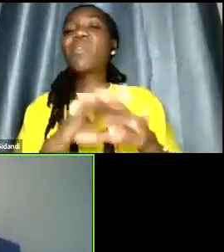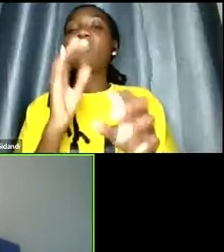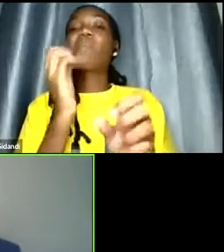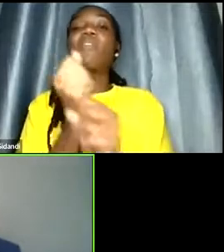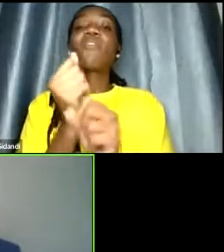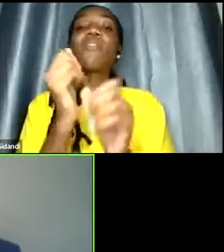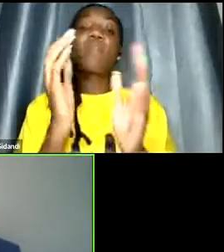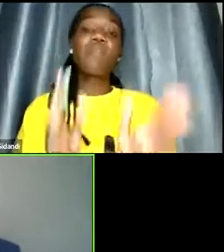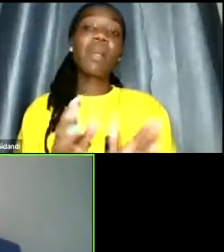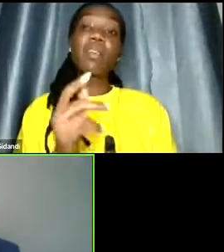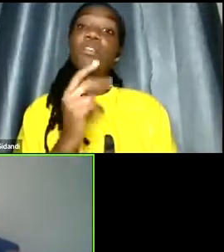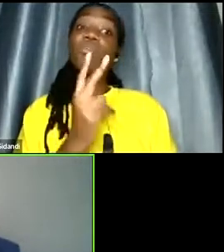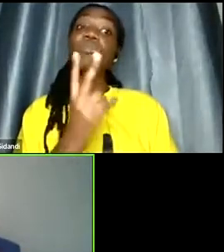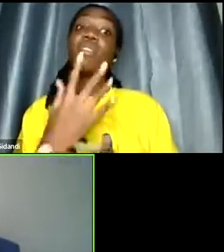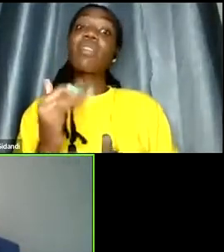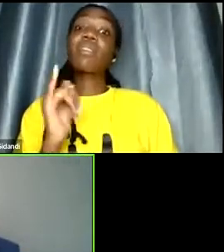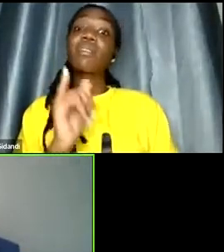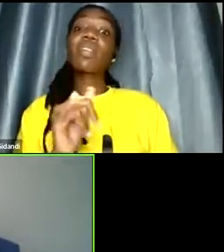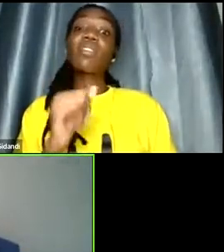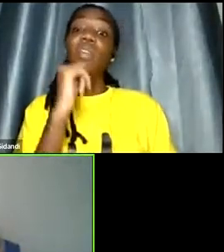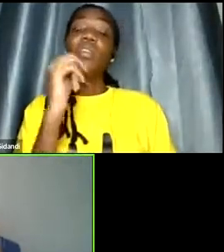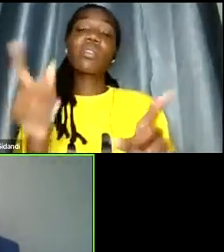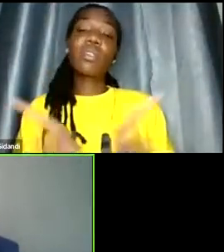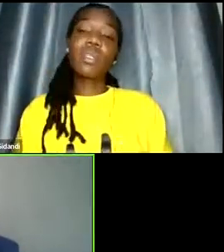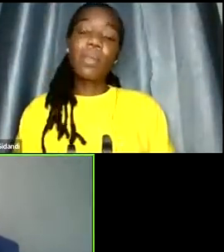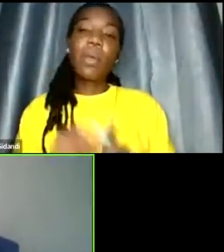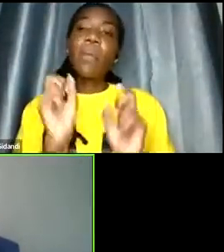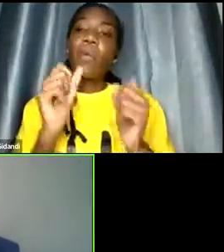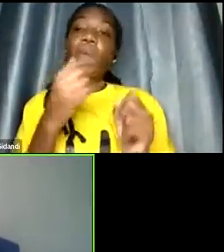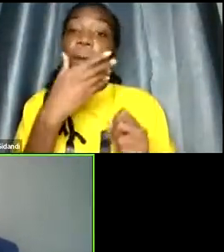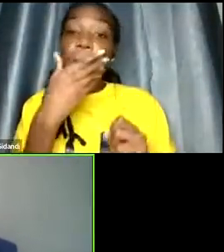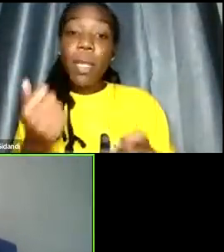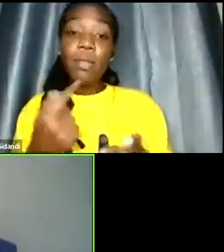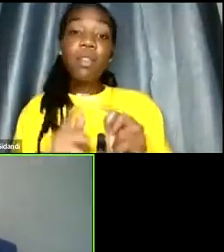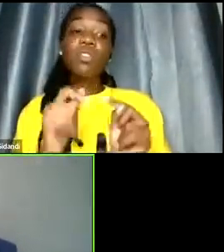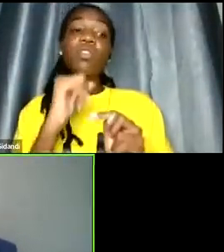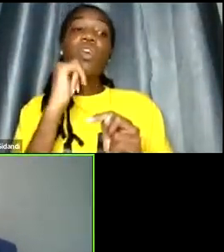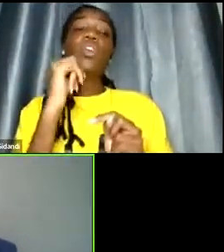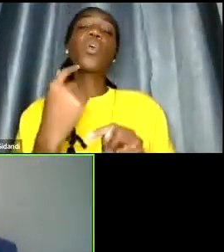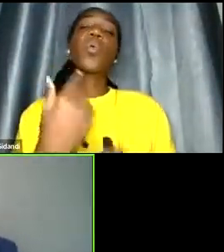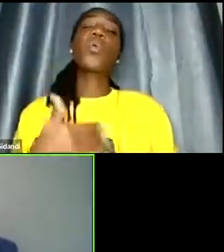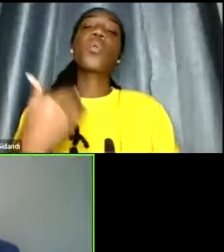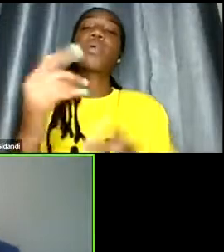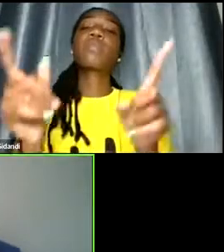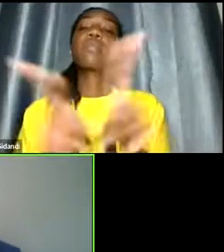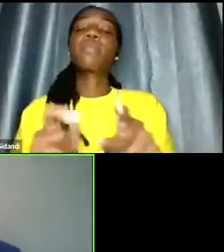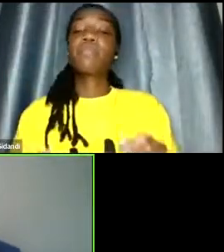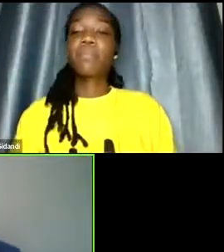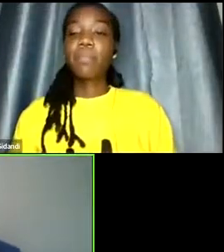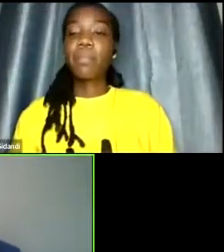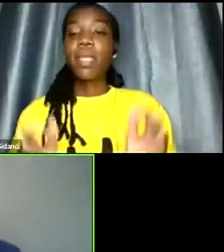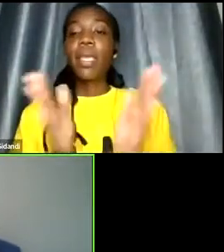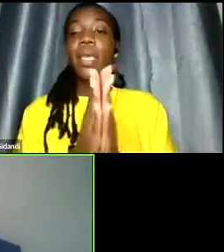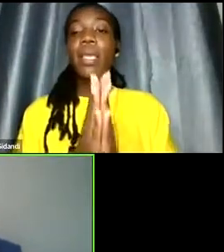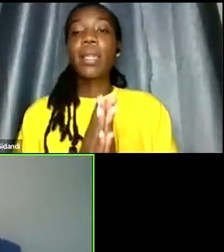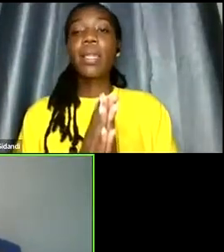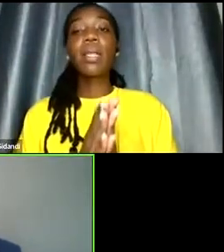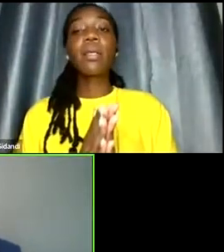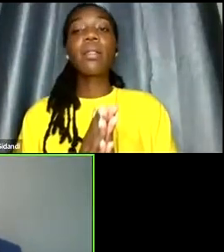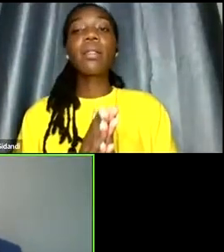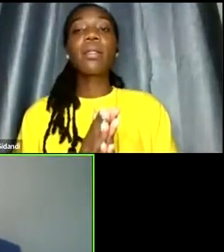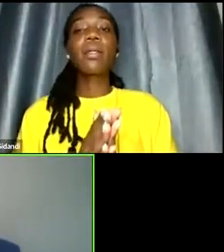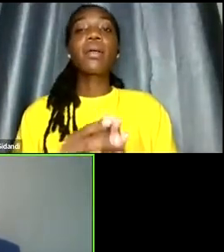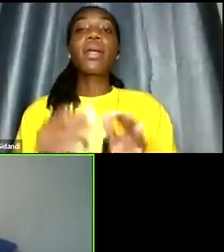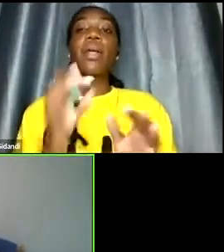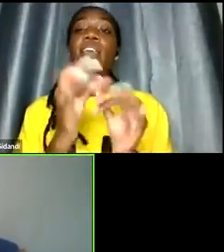two are not the same. It would be best if they were, but they are not always the same. Thank you. And by the way, Maris, if you